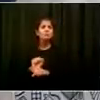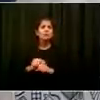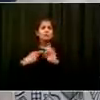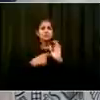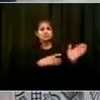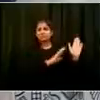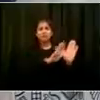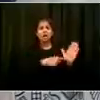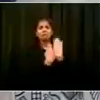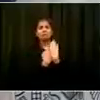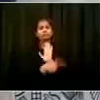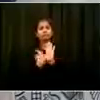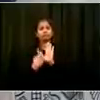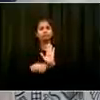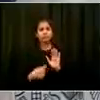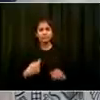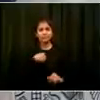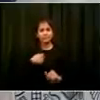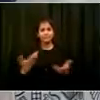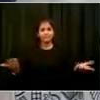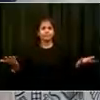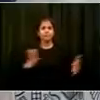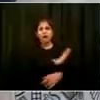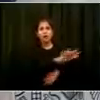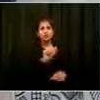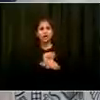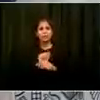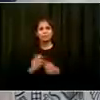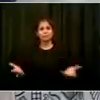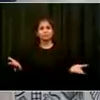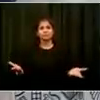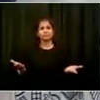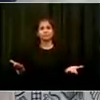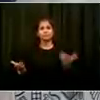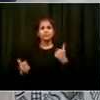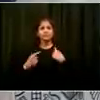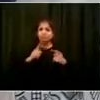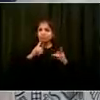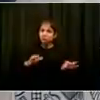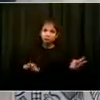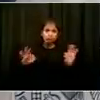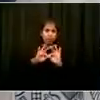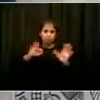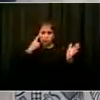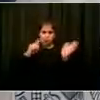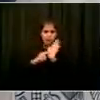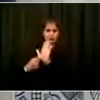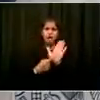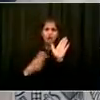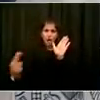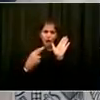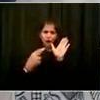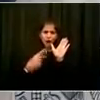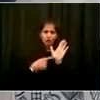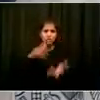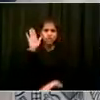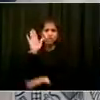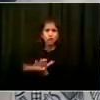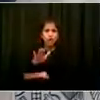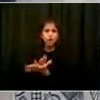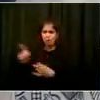did to close the digital divide, to do something that had never been done before, back in April as the pandemic was